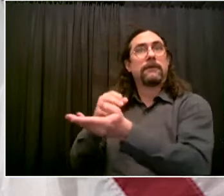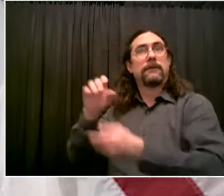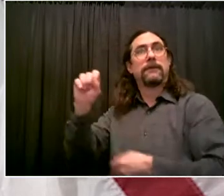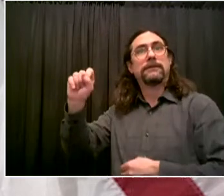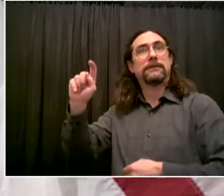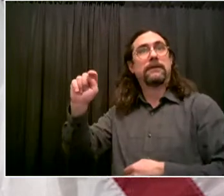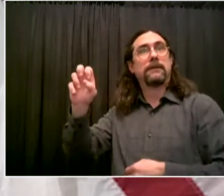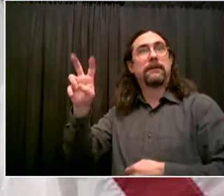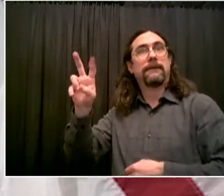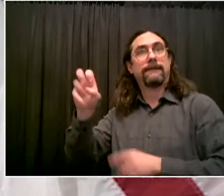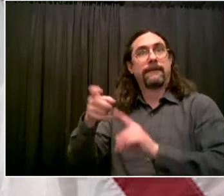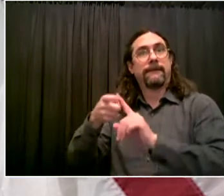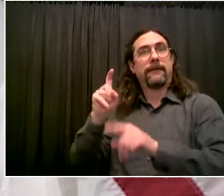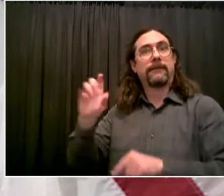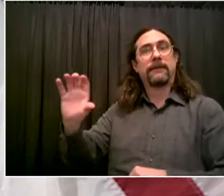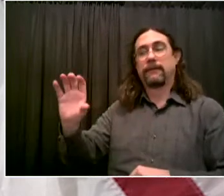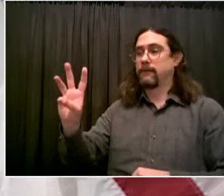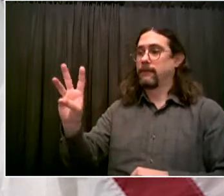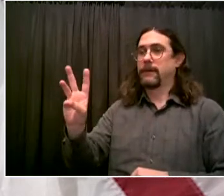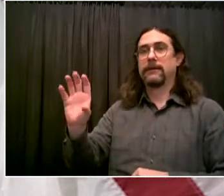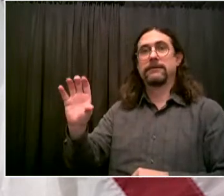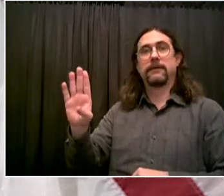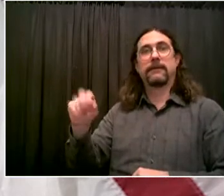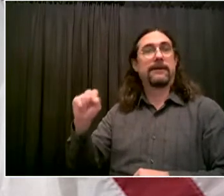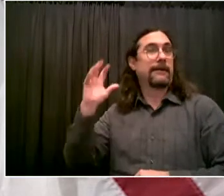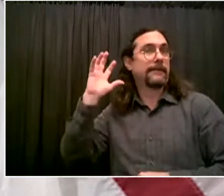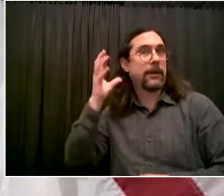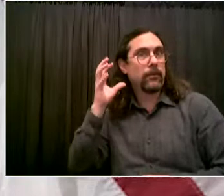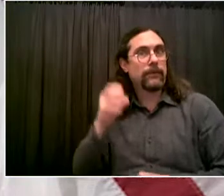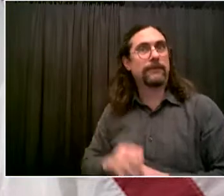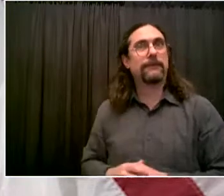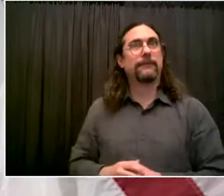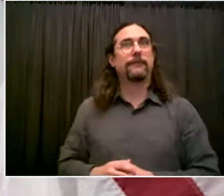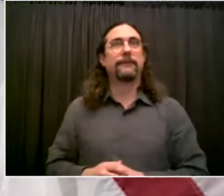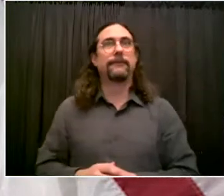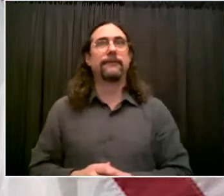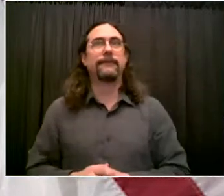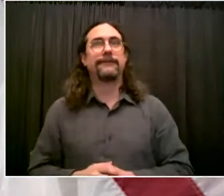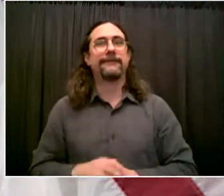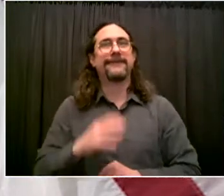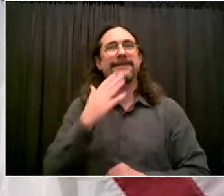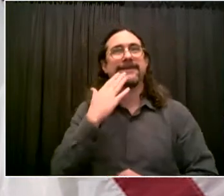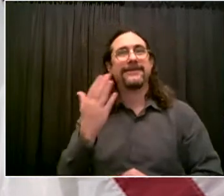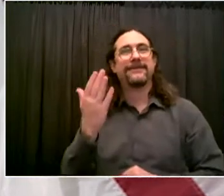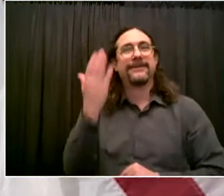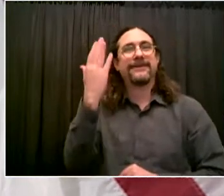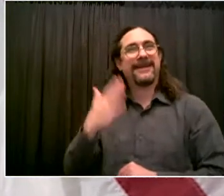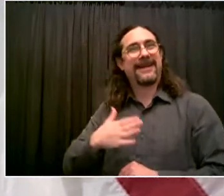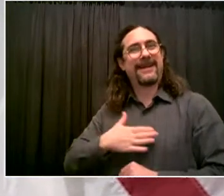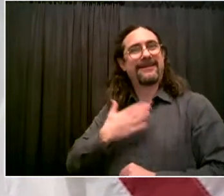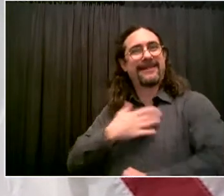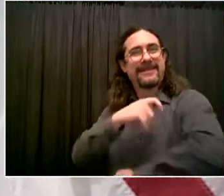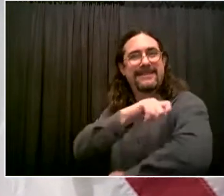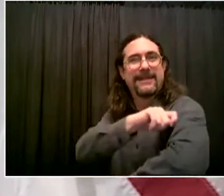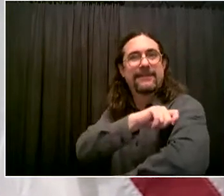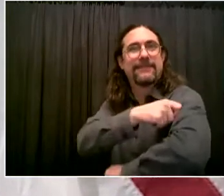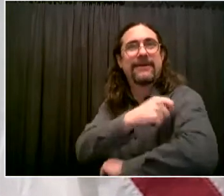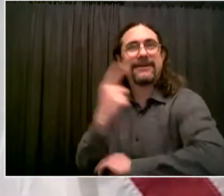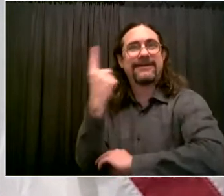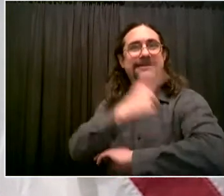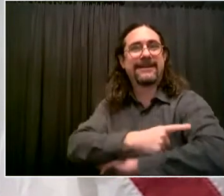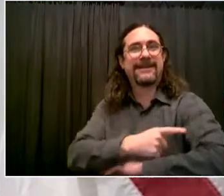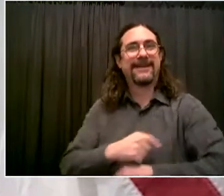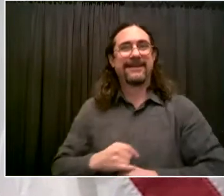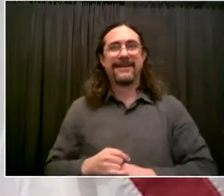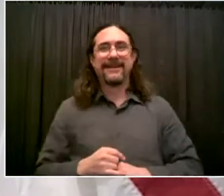Mr. Mayor. Happy St. Patrick's Day to you. Happy St. Patrick's Day, Steve. How you doing today? All right, appreciate it. First question